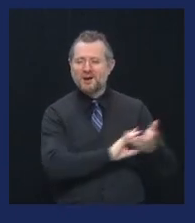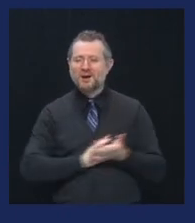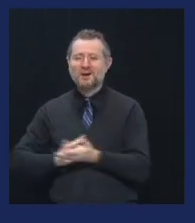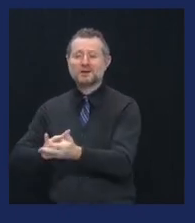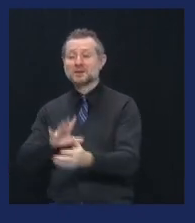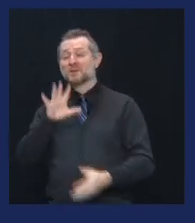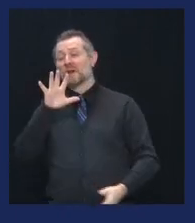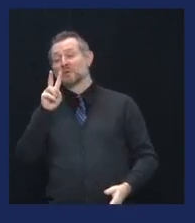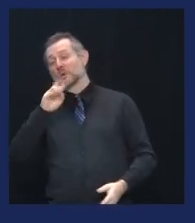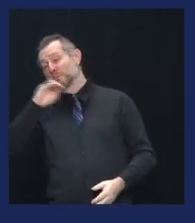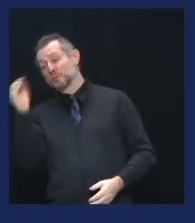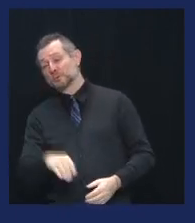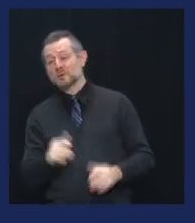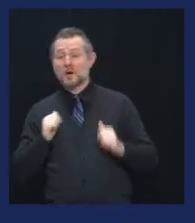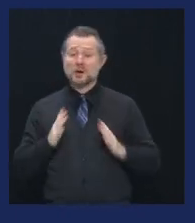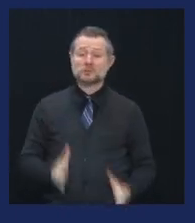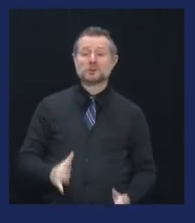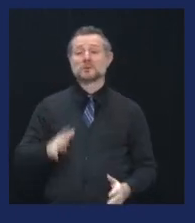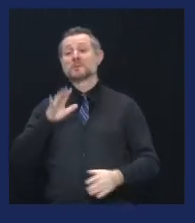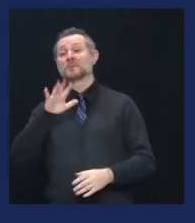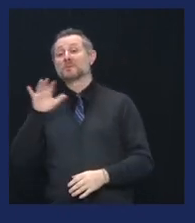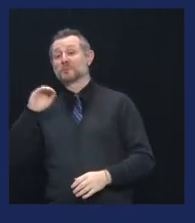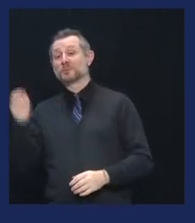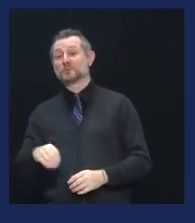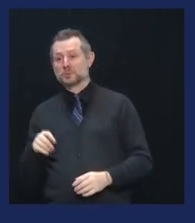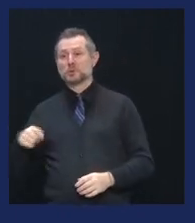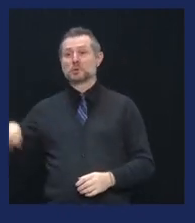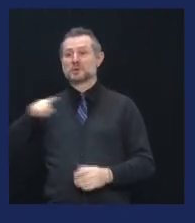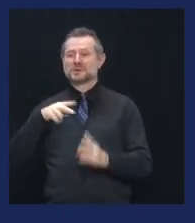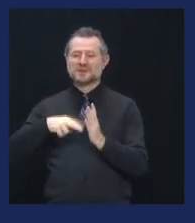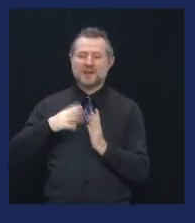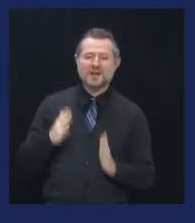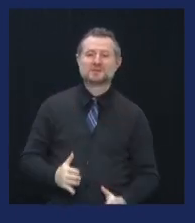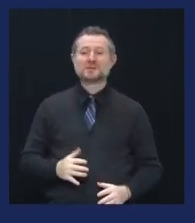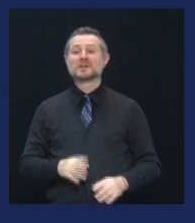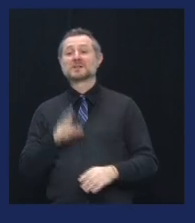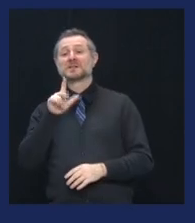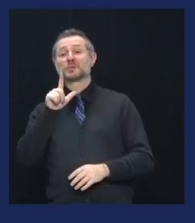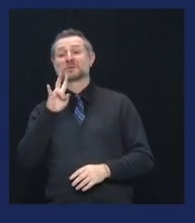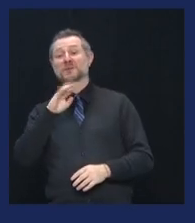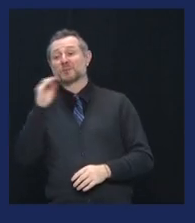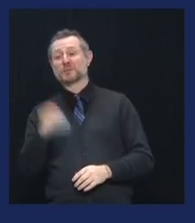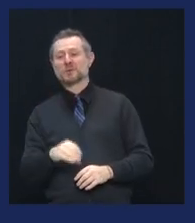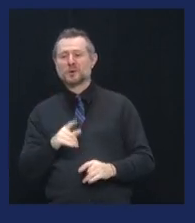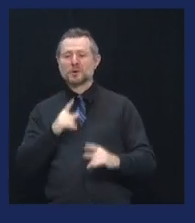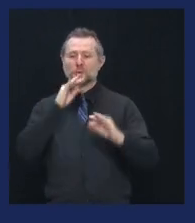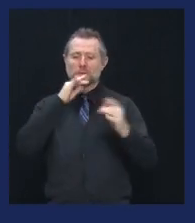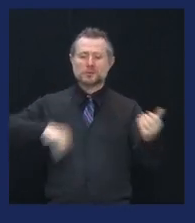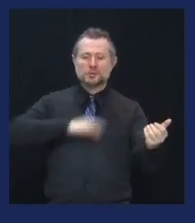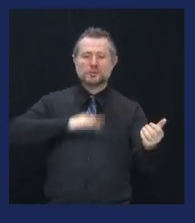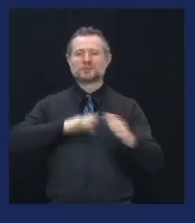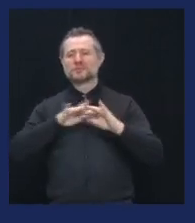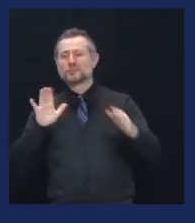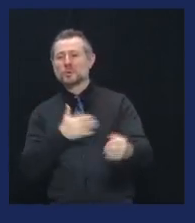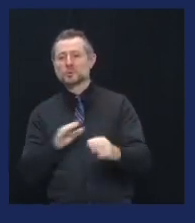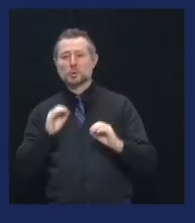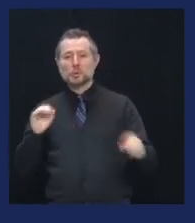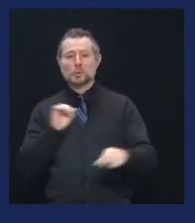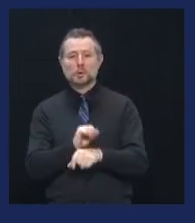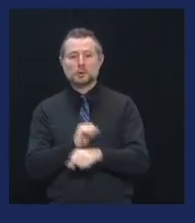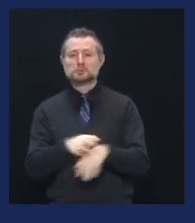and 27% of musicians were out of work in September 2020. In New York, the arts and culture